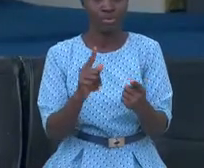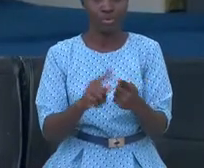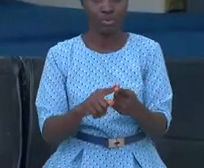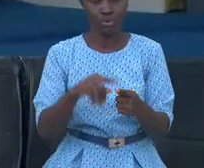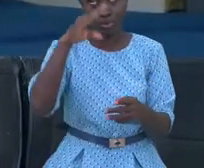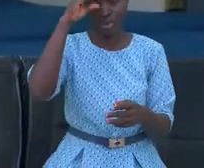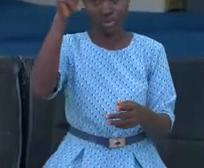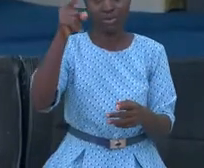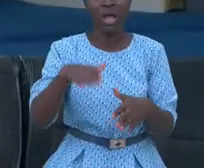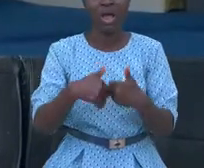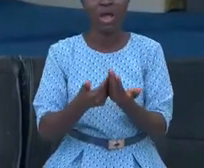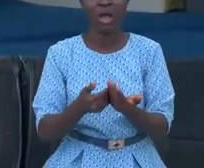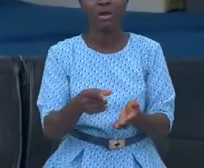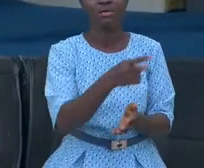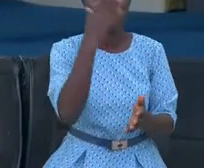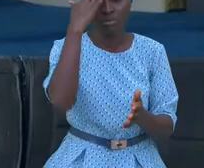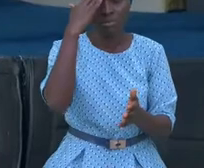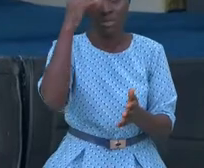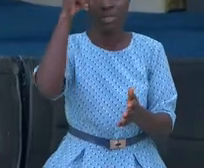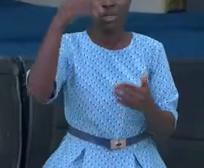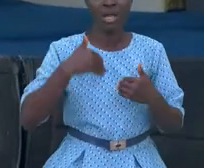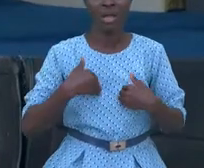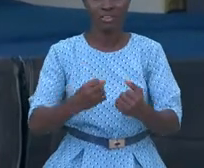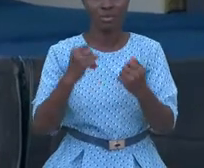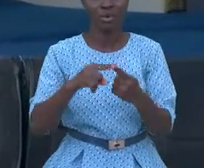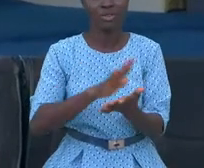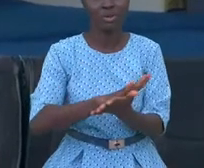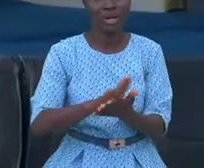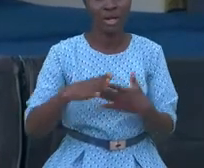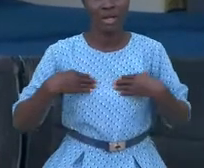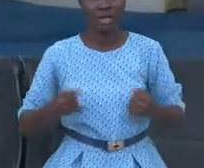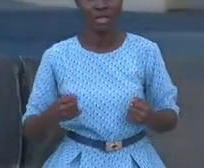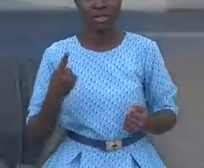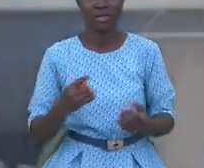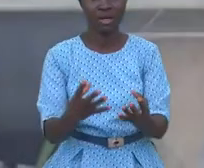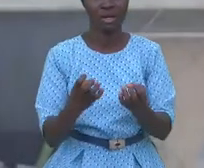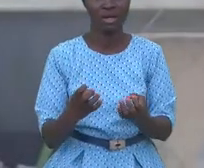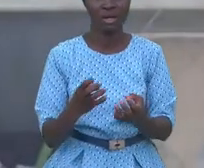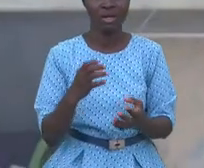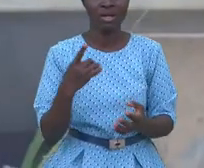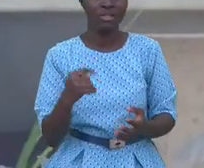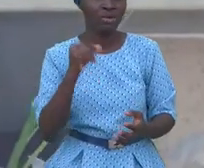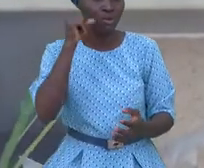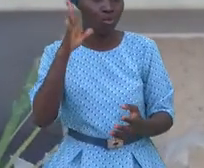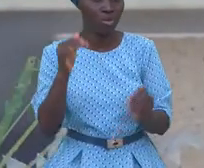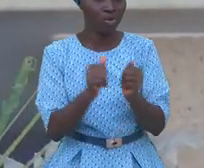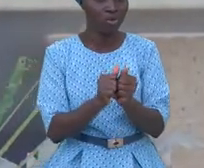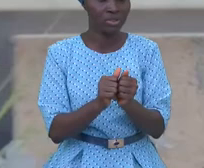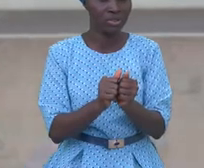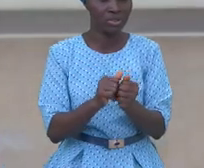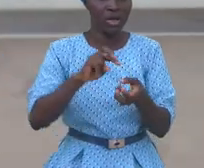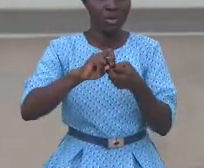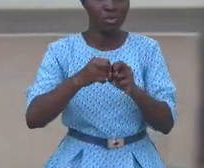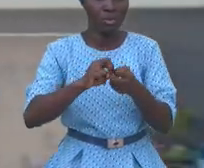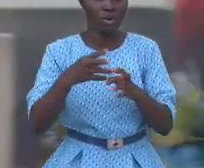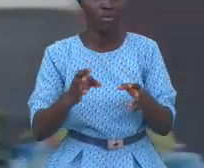can cleanse lepers? A woman with issue of blood was there, and she never came. And if